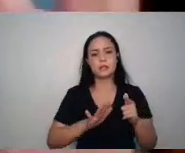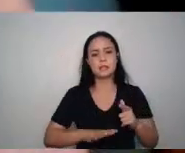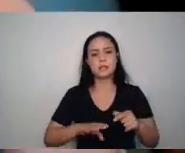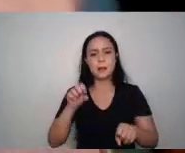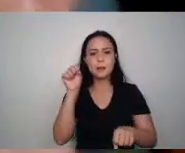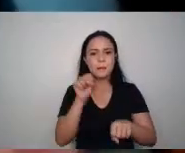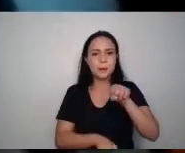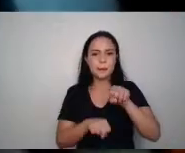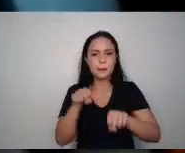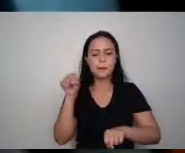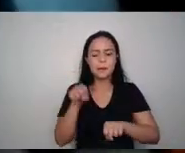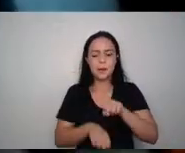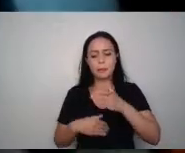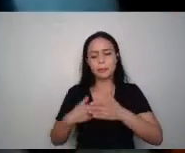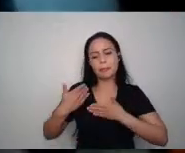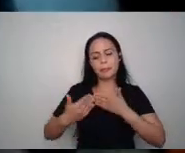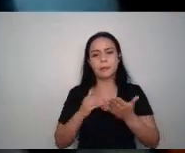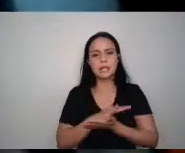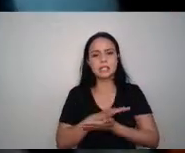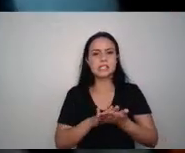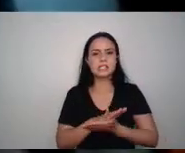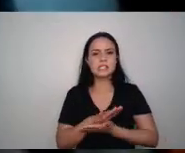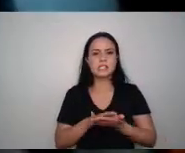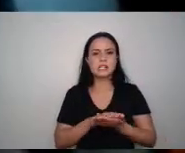that ban this automatic